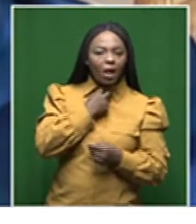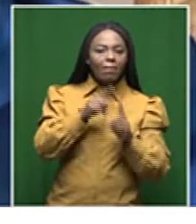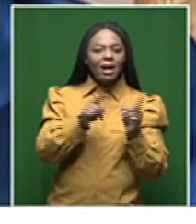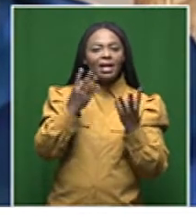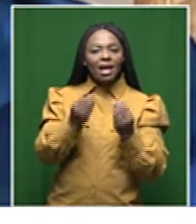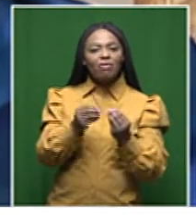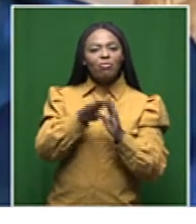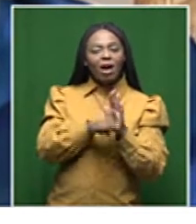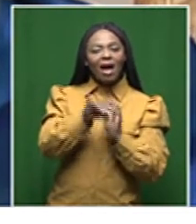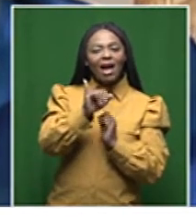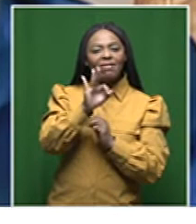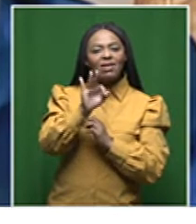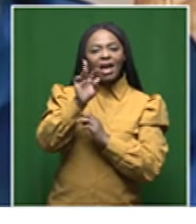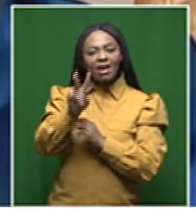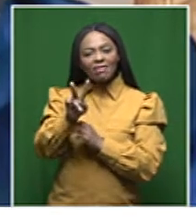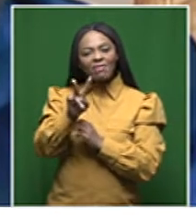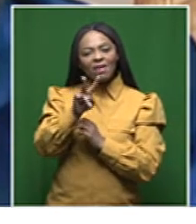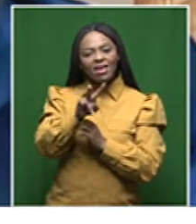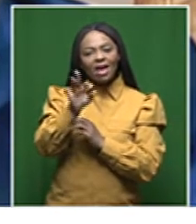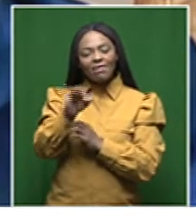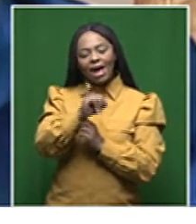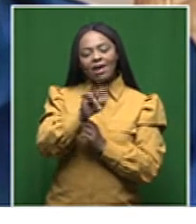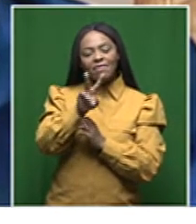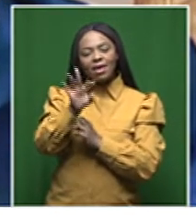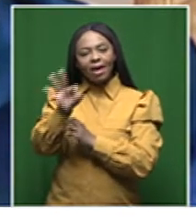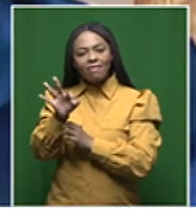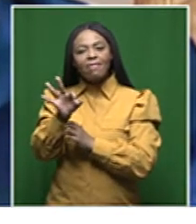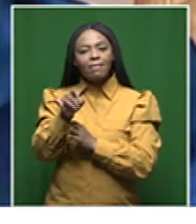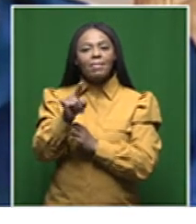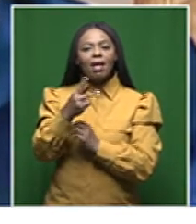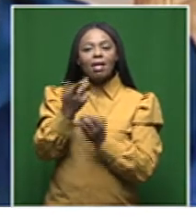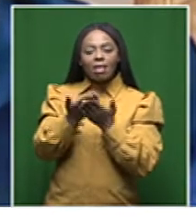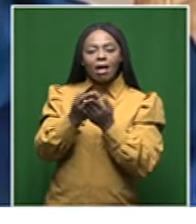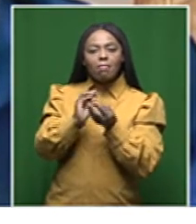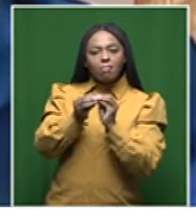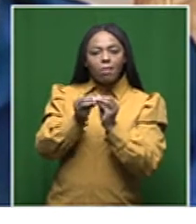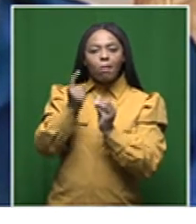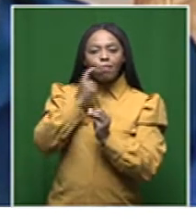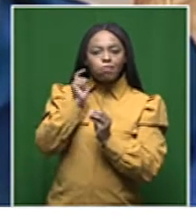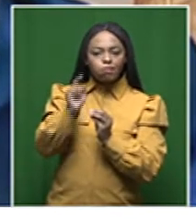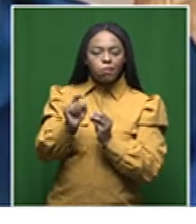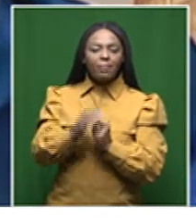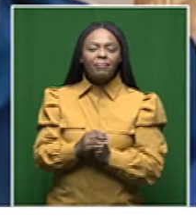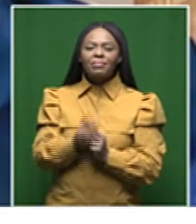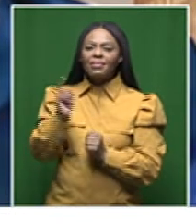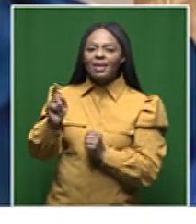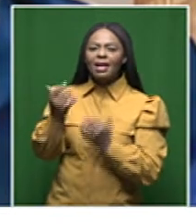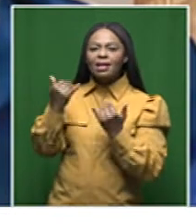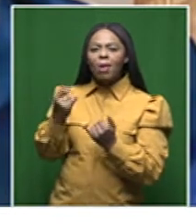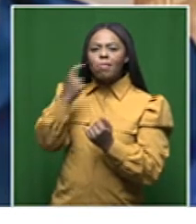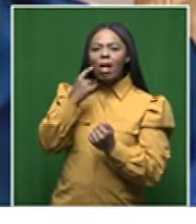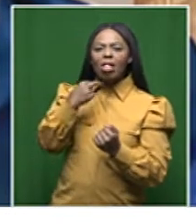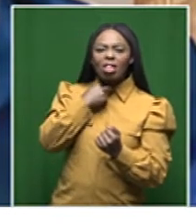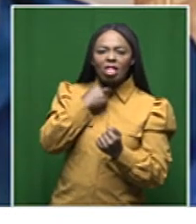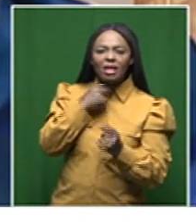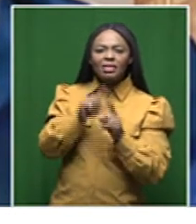Thank you so much, Prof, for joining us and really coming out to really have the discussion that we're having today. So let's talk about it. What is infertility and what